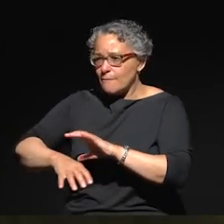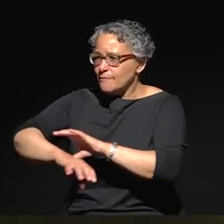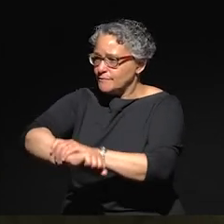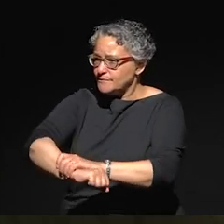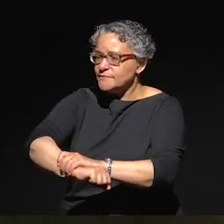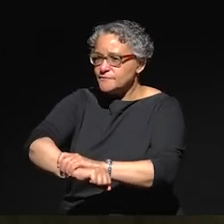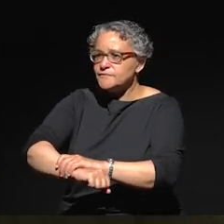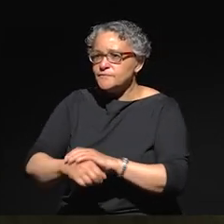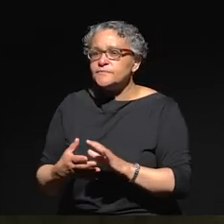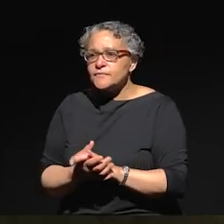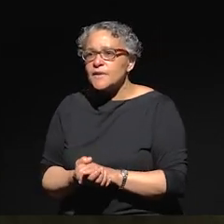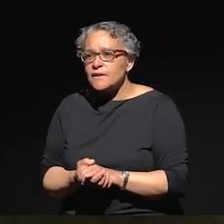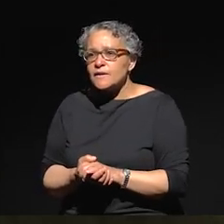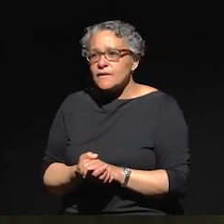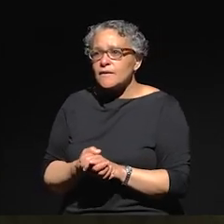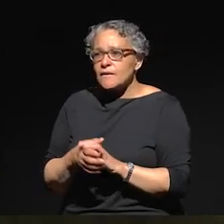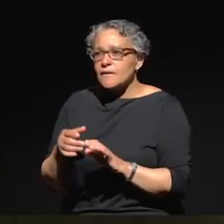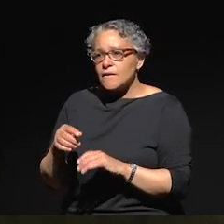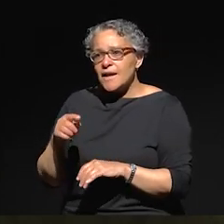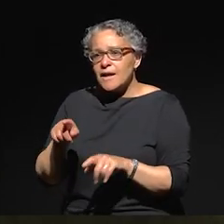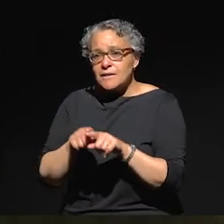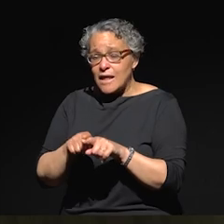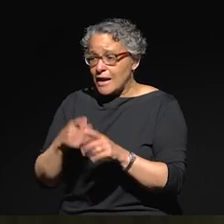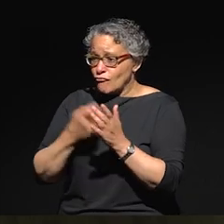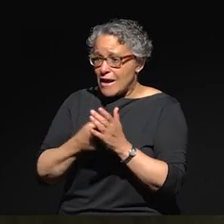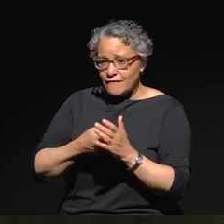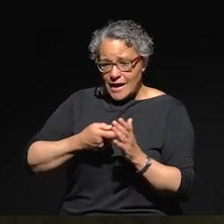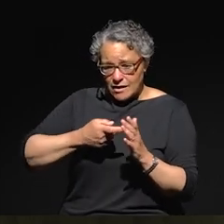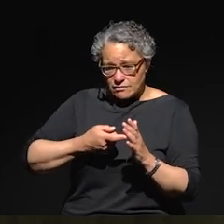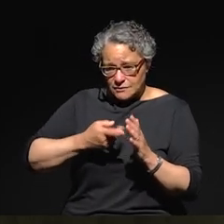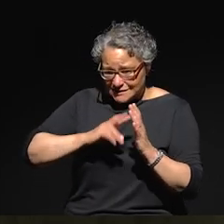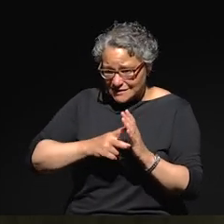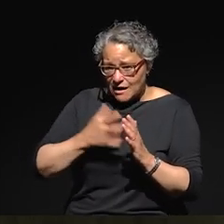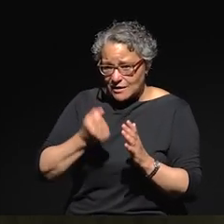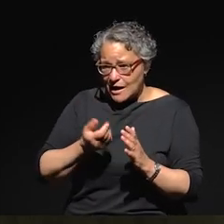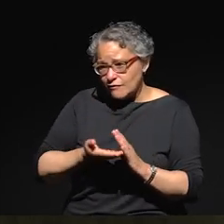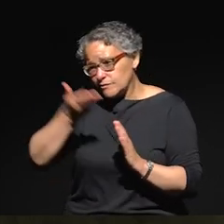his assistants, like they execute his designs. You could also see it like that.